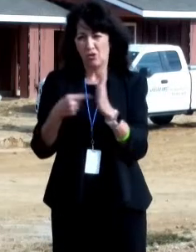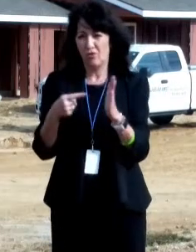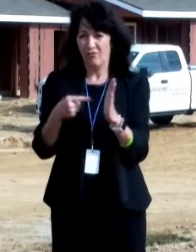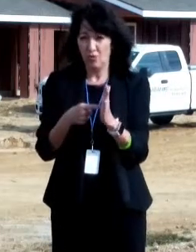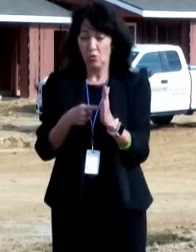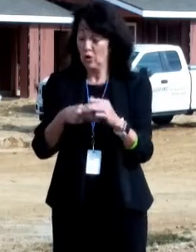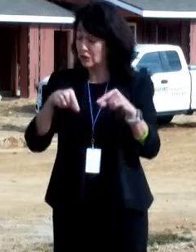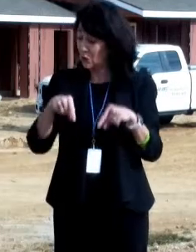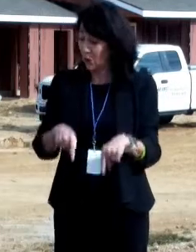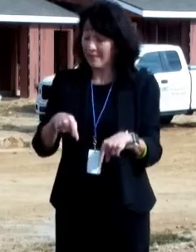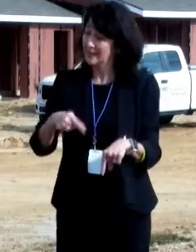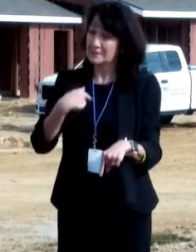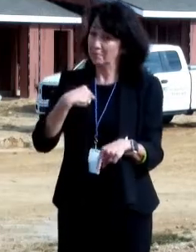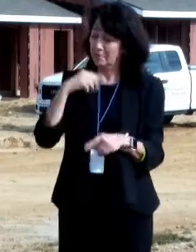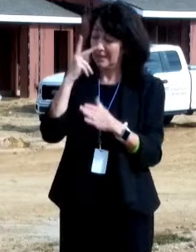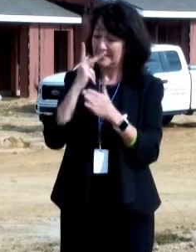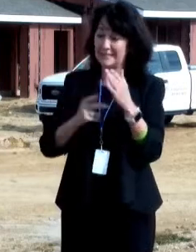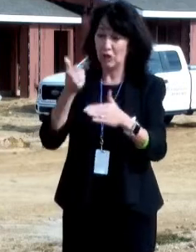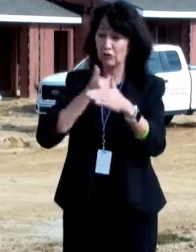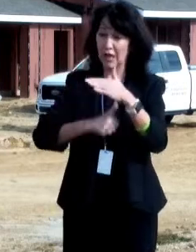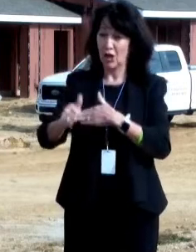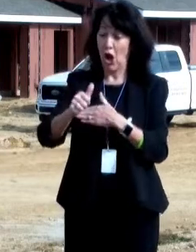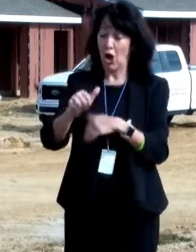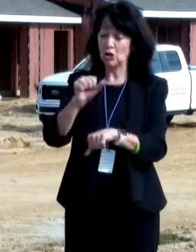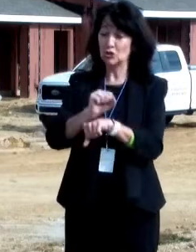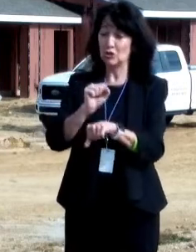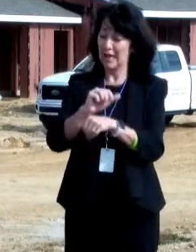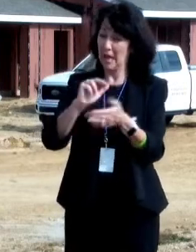about jobs, jobs, and jobs.